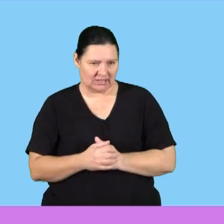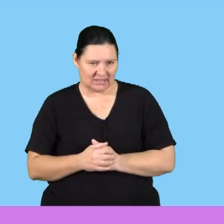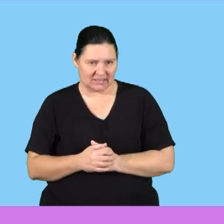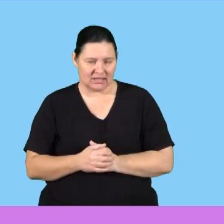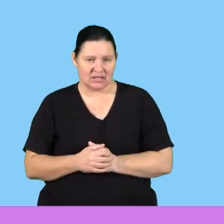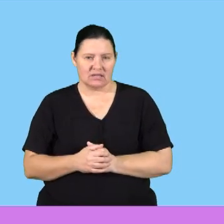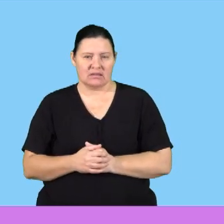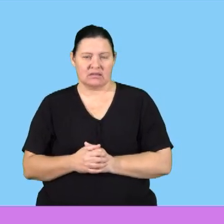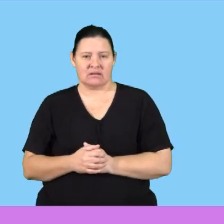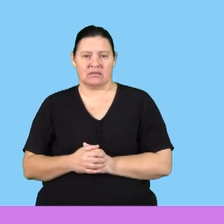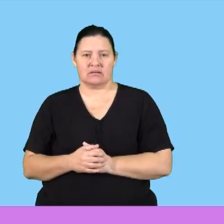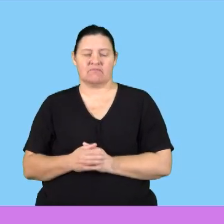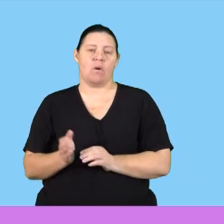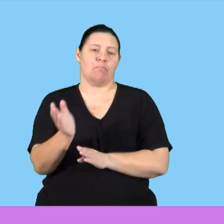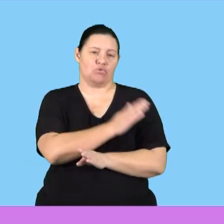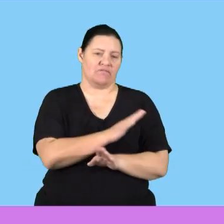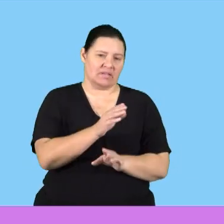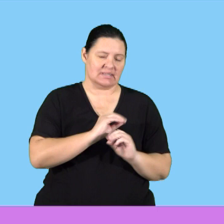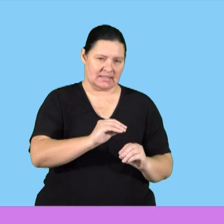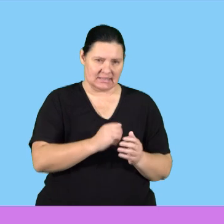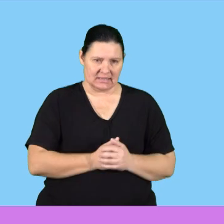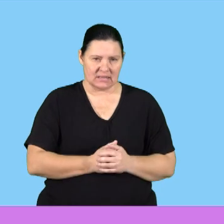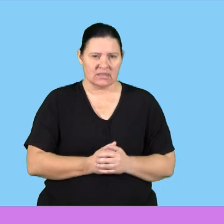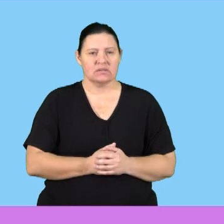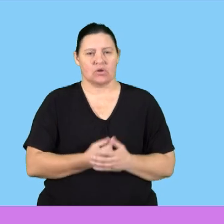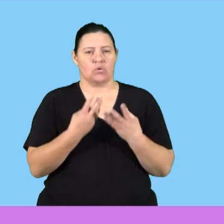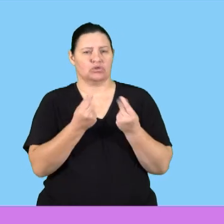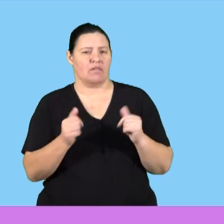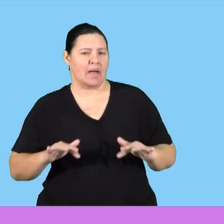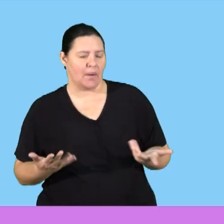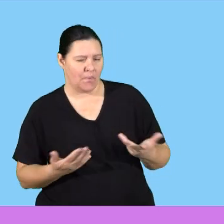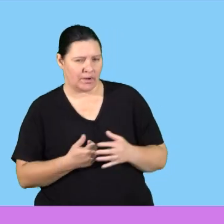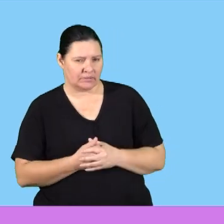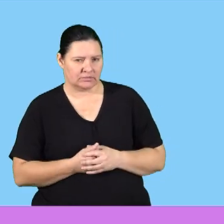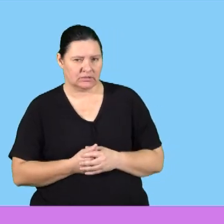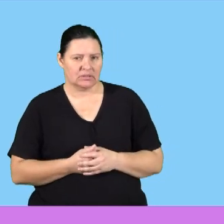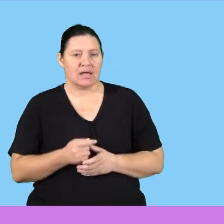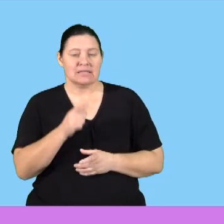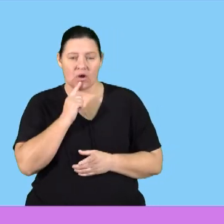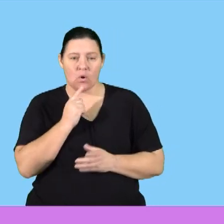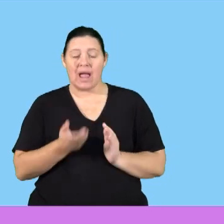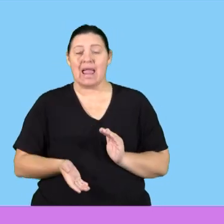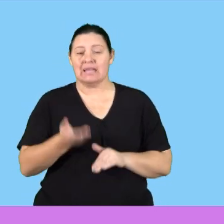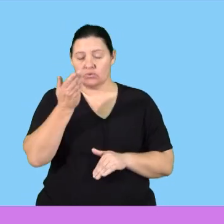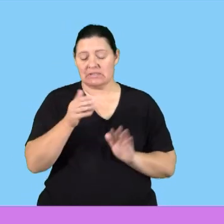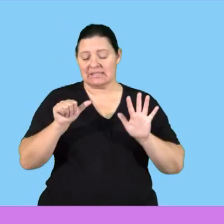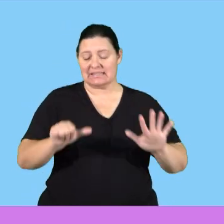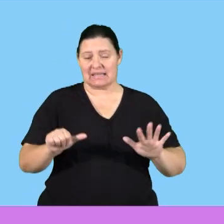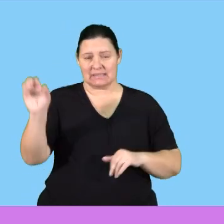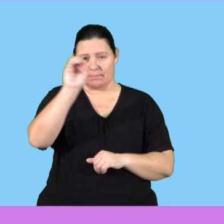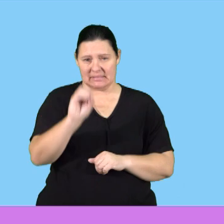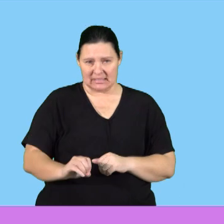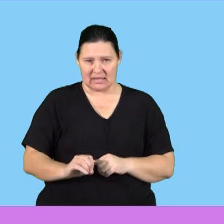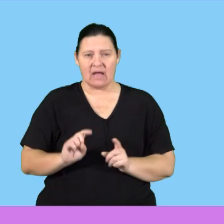challenged question. So for the previous lesson, let us continue solving this. Remember now, it is increased